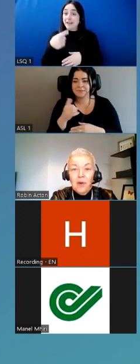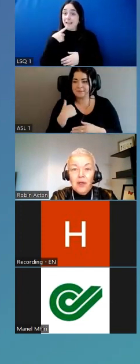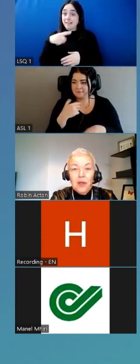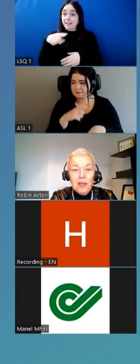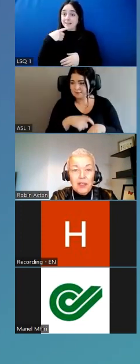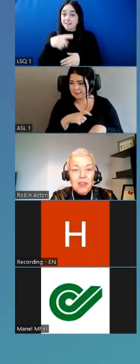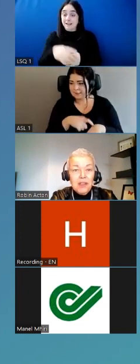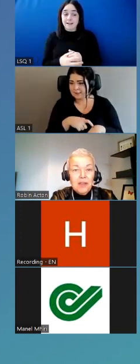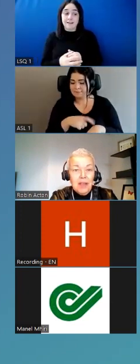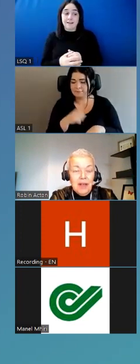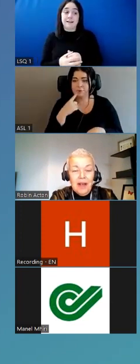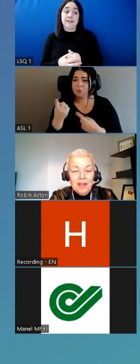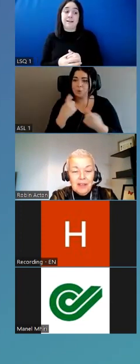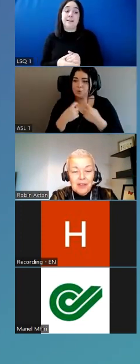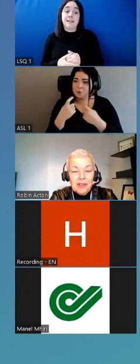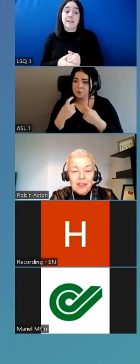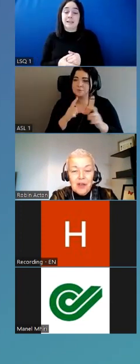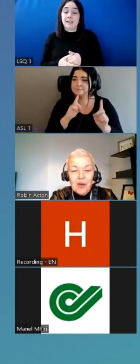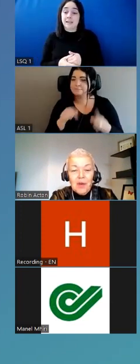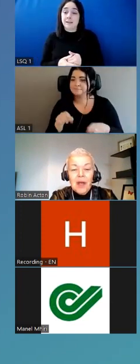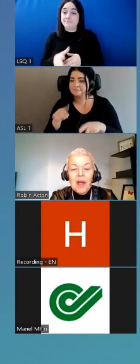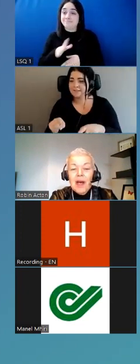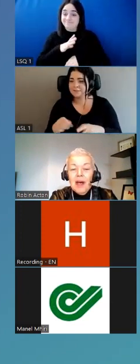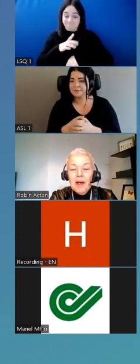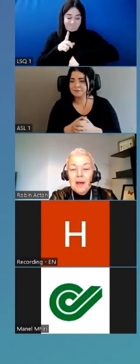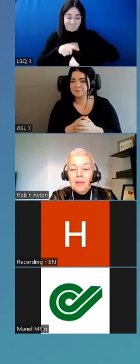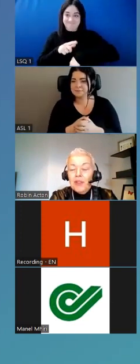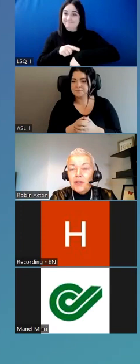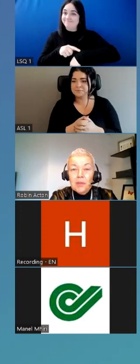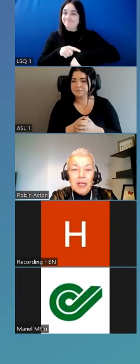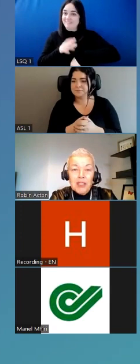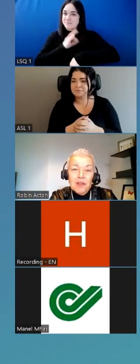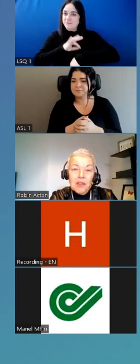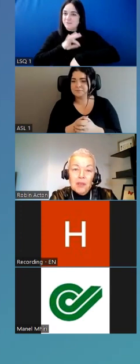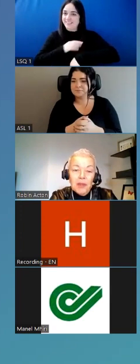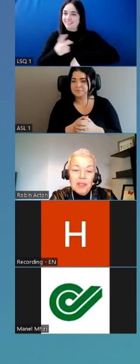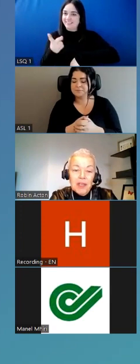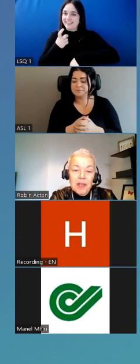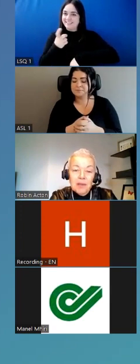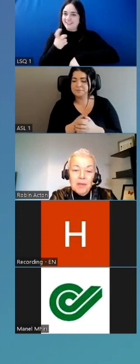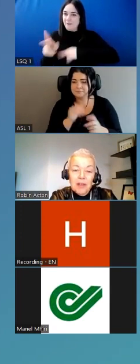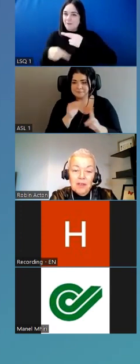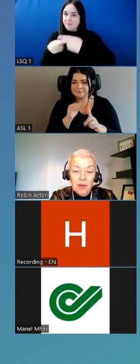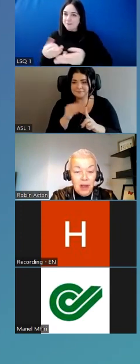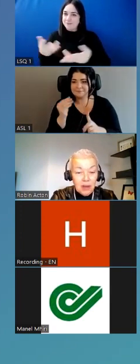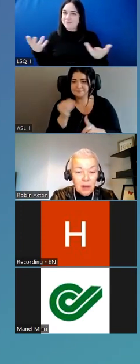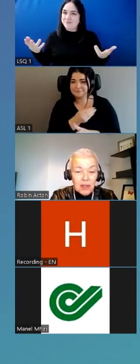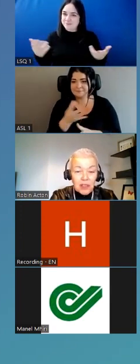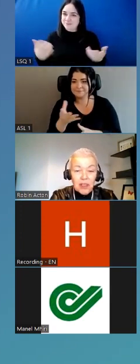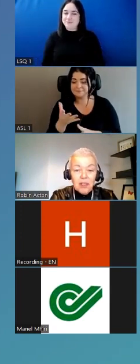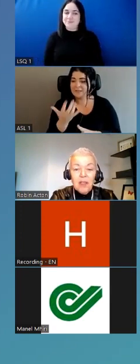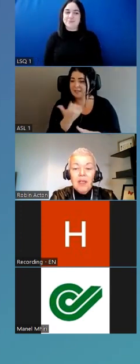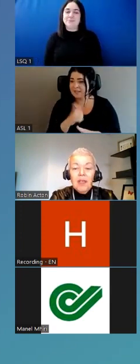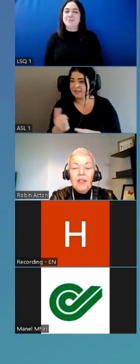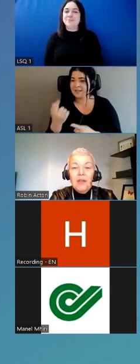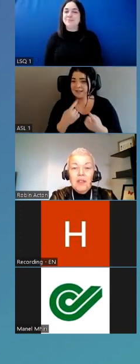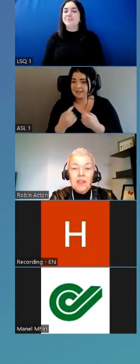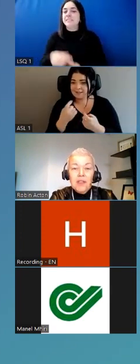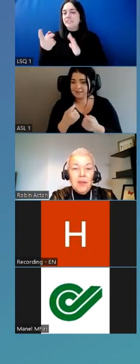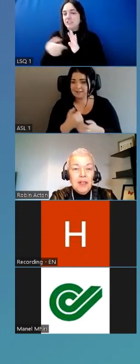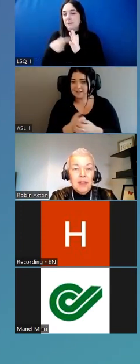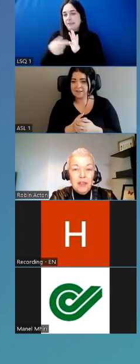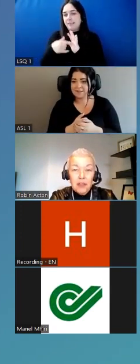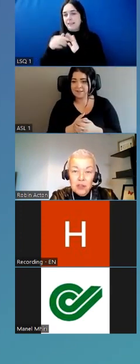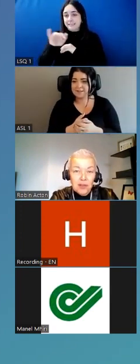time for questions and answers. So I'm going to remind you at this point in time, if you have a question, you